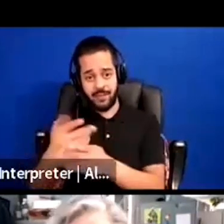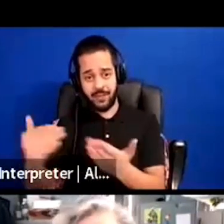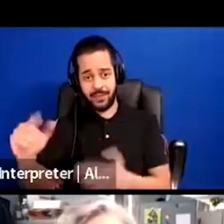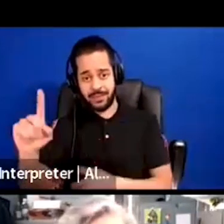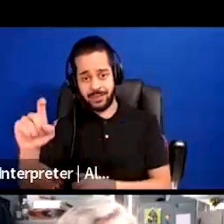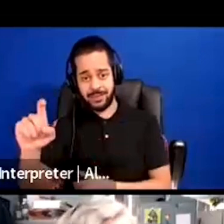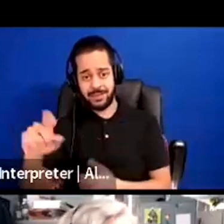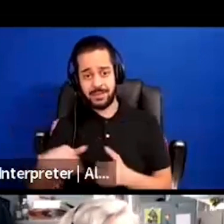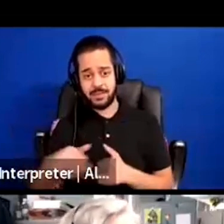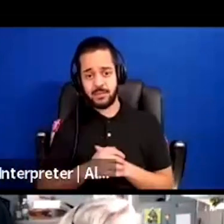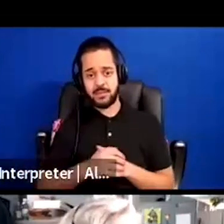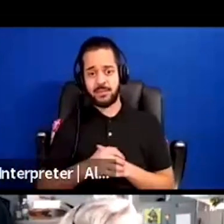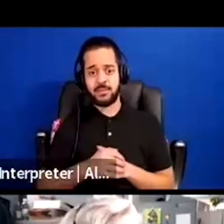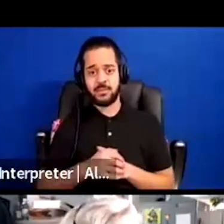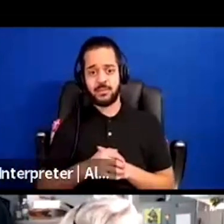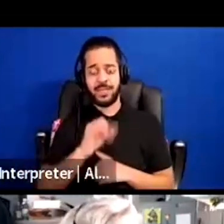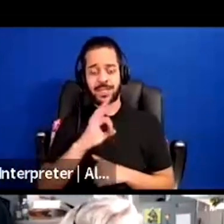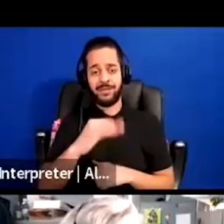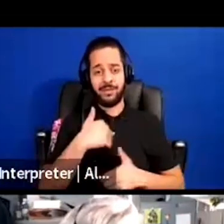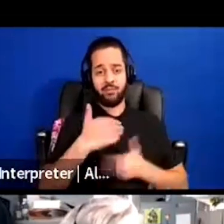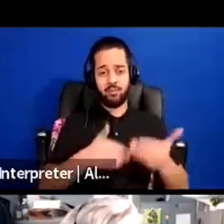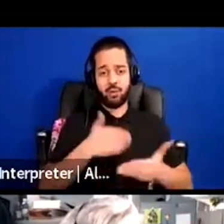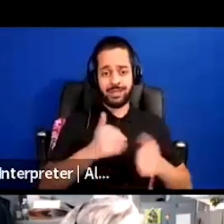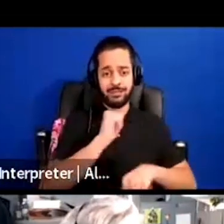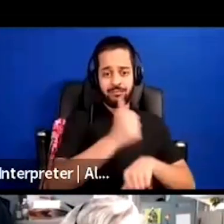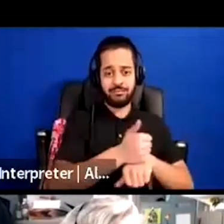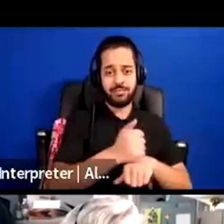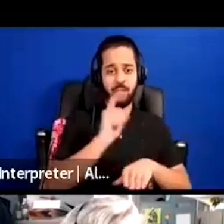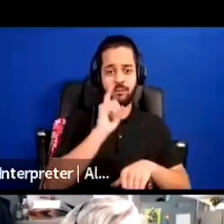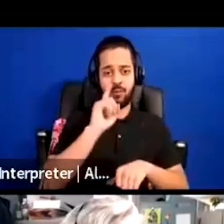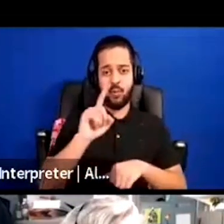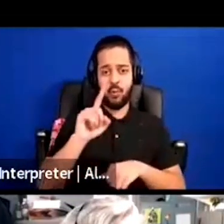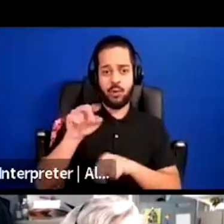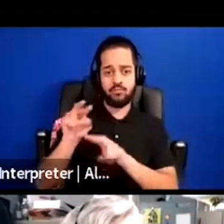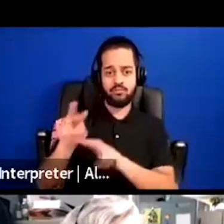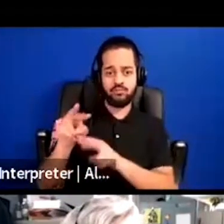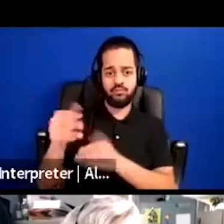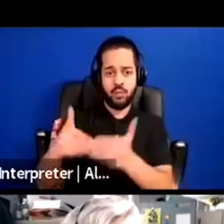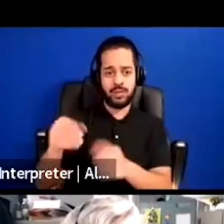monitoring in the gen ed setting? And then